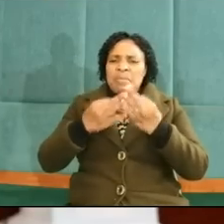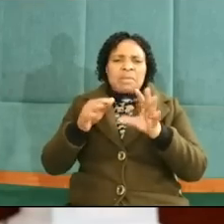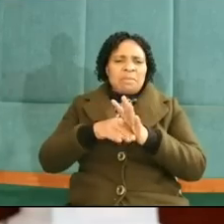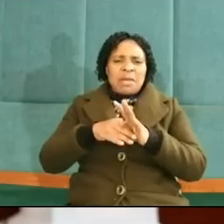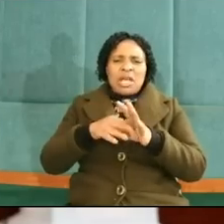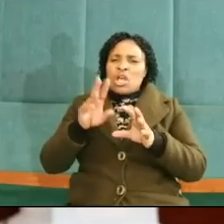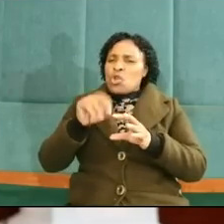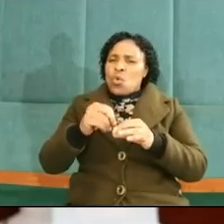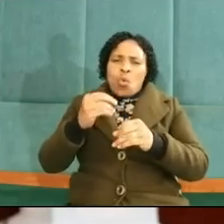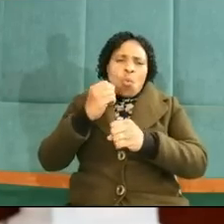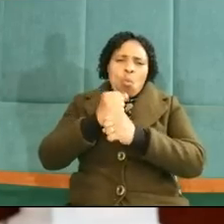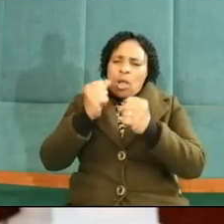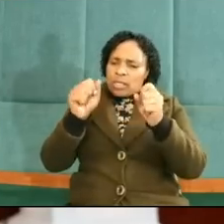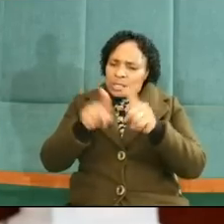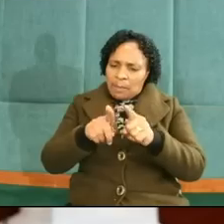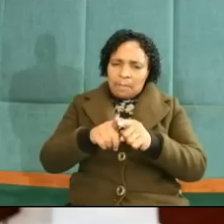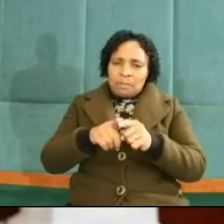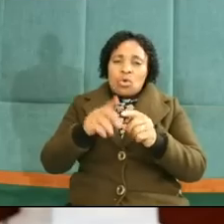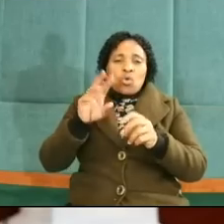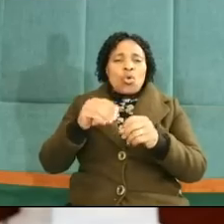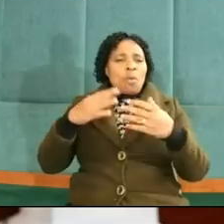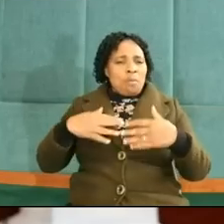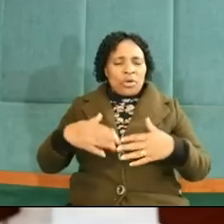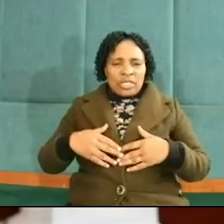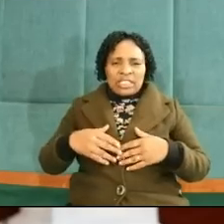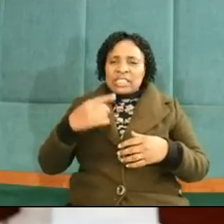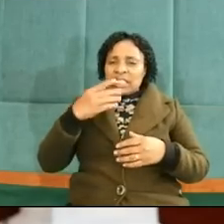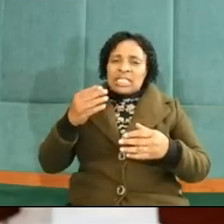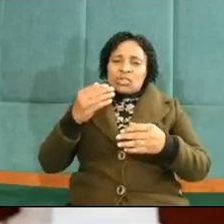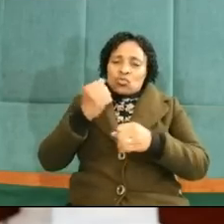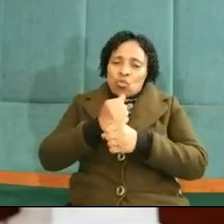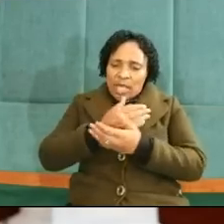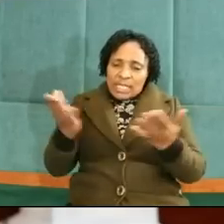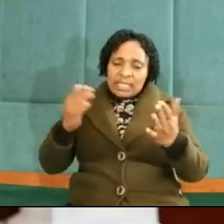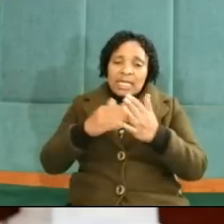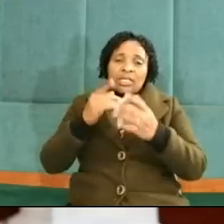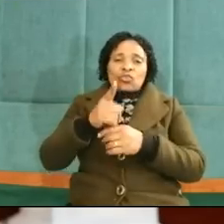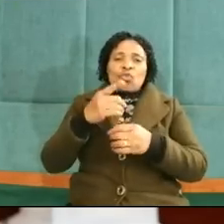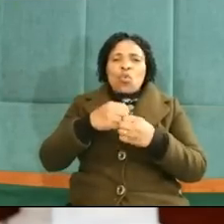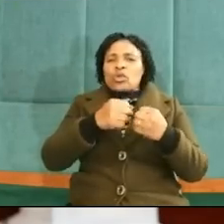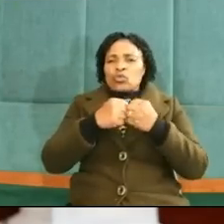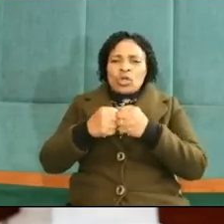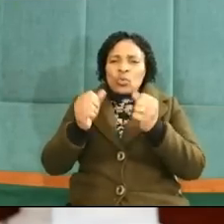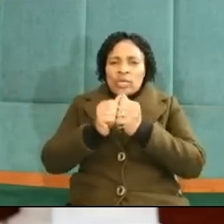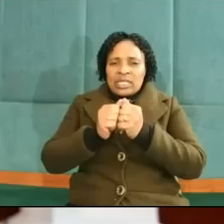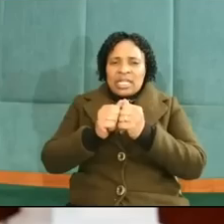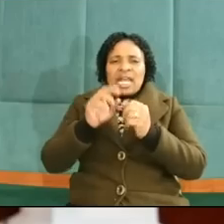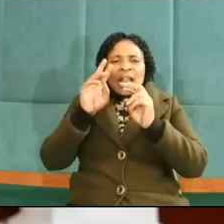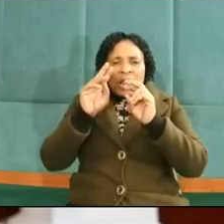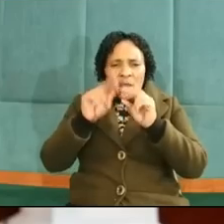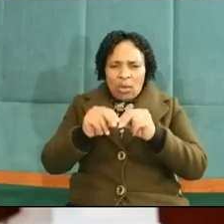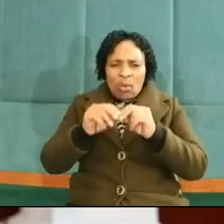co-worker, no boss, nobody who say anything against you or do anything against you that you're struggling with. Let